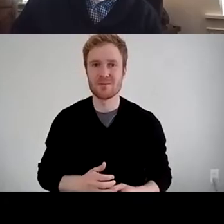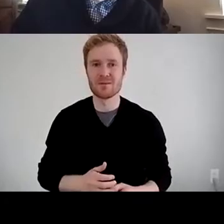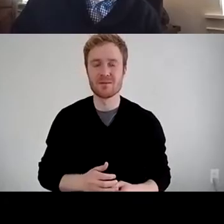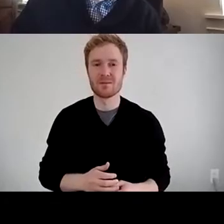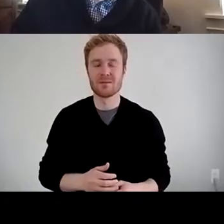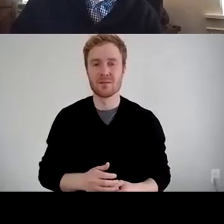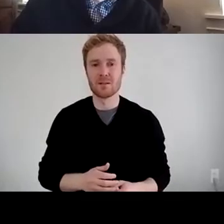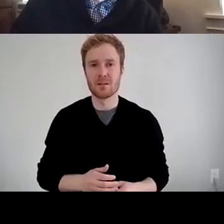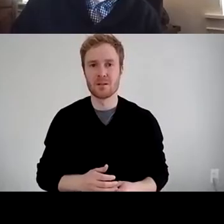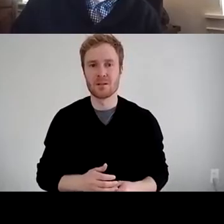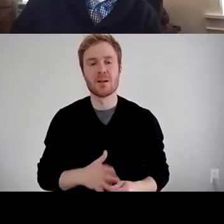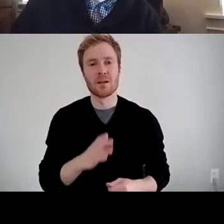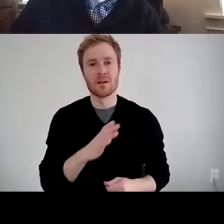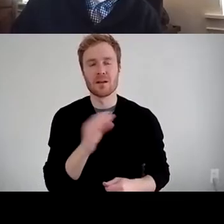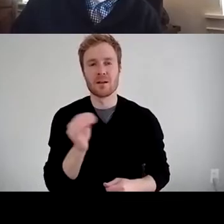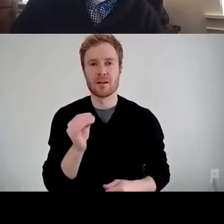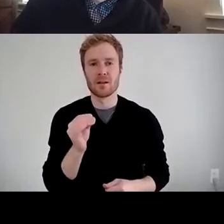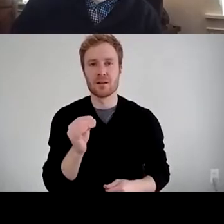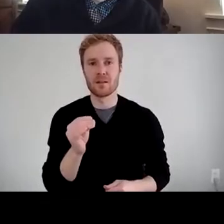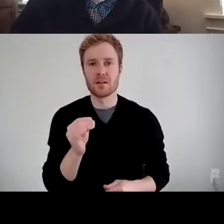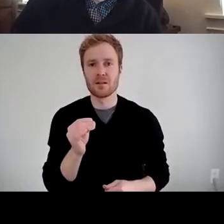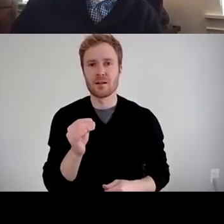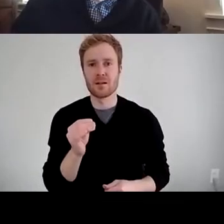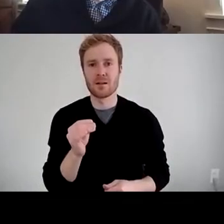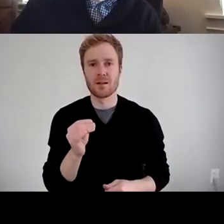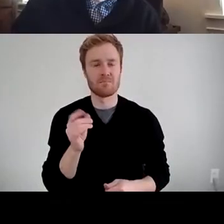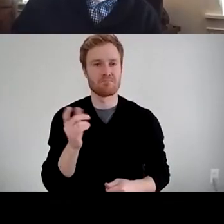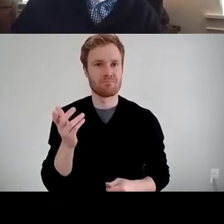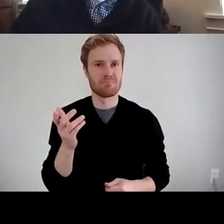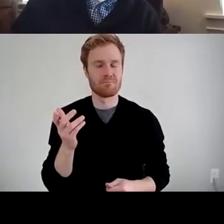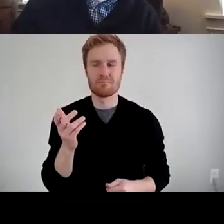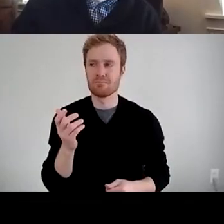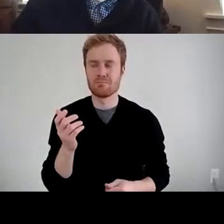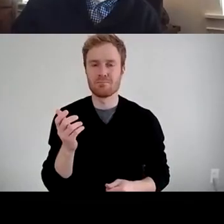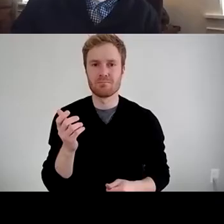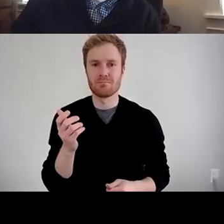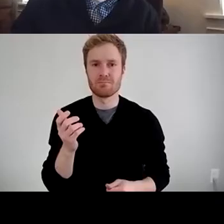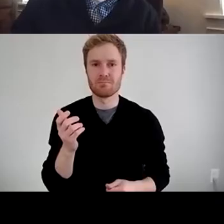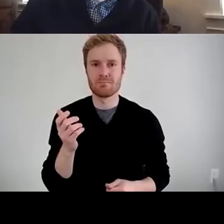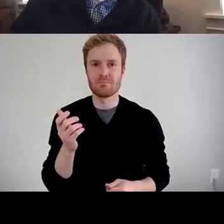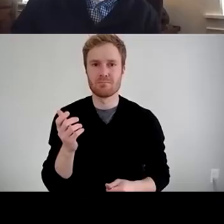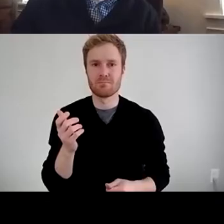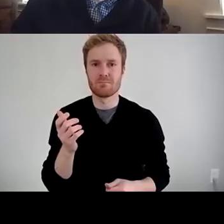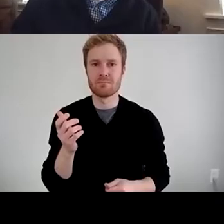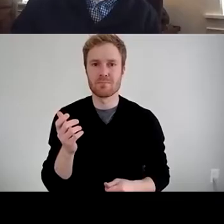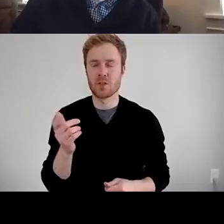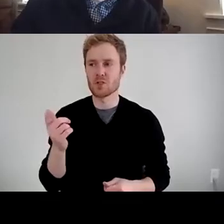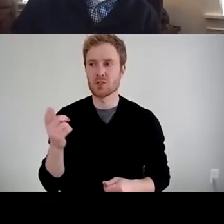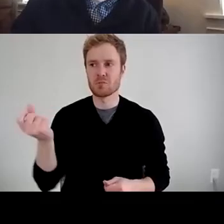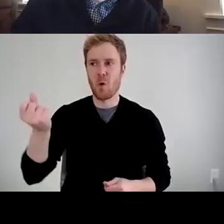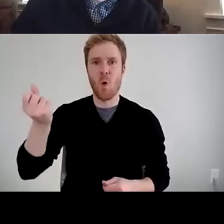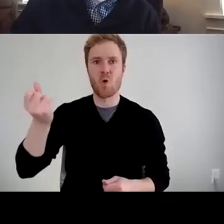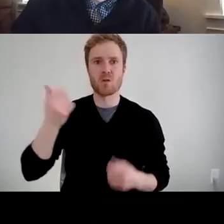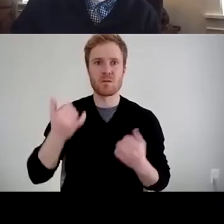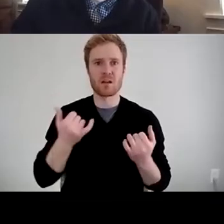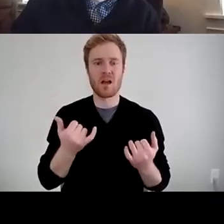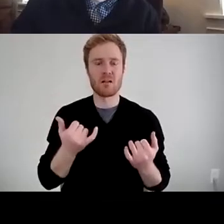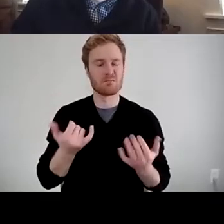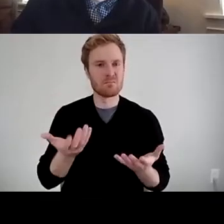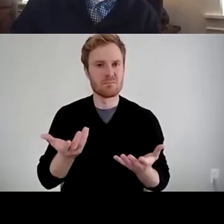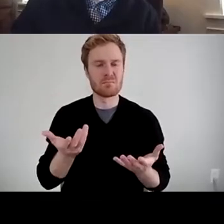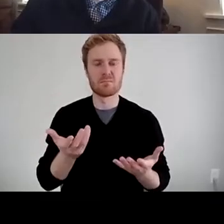means. 10 waiting for cameras, and 4, he said, were just not sure where they were in the system of getting